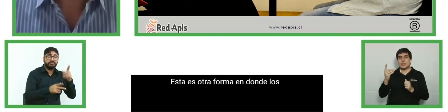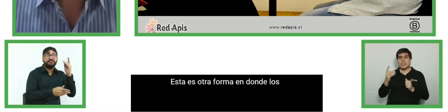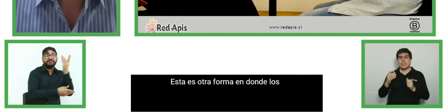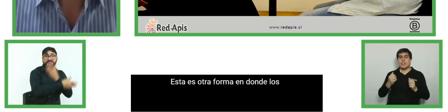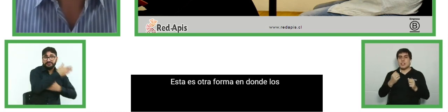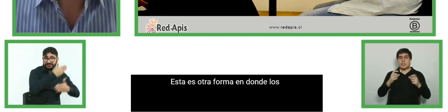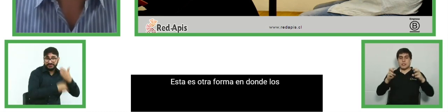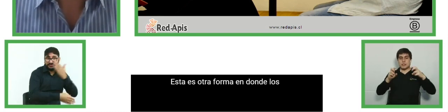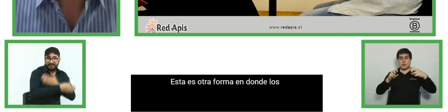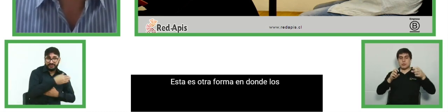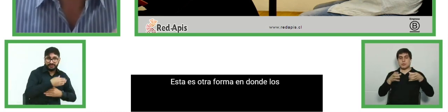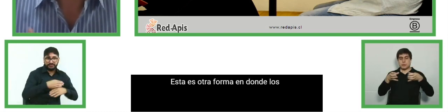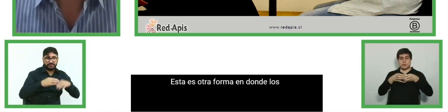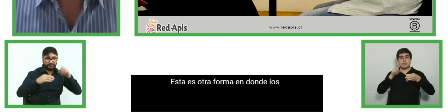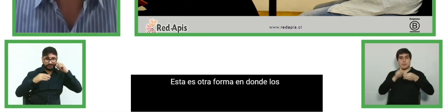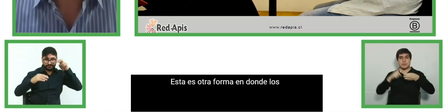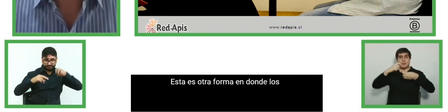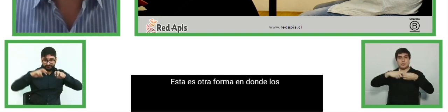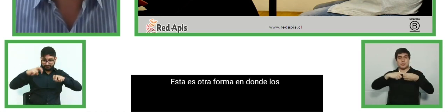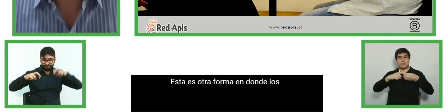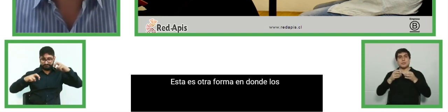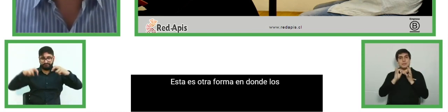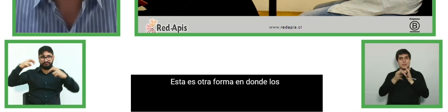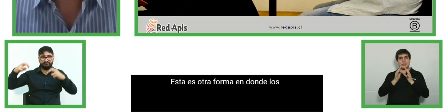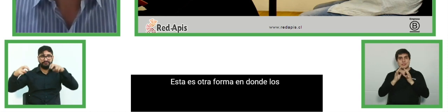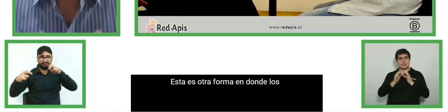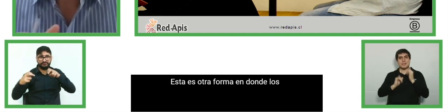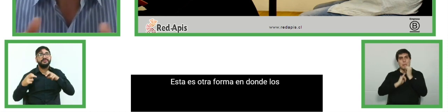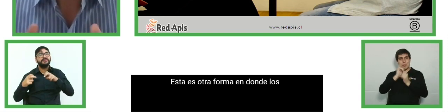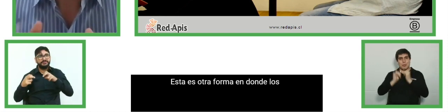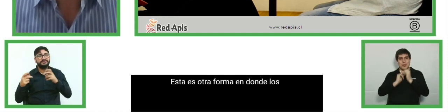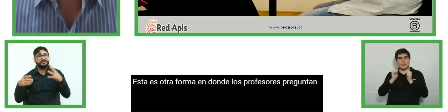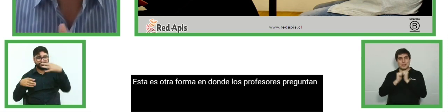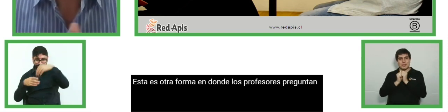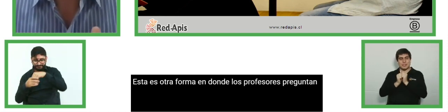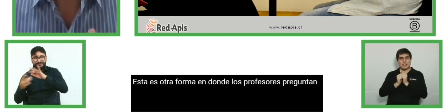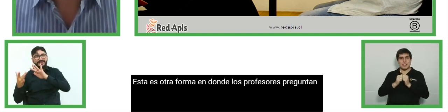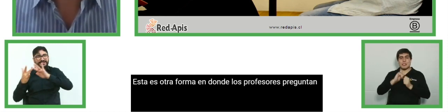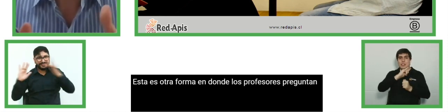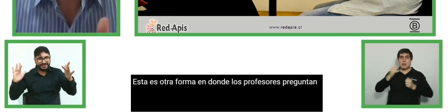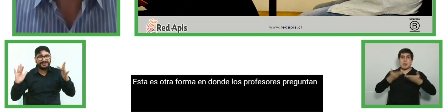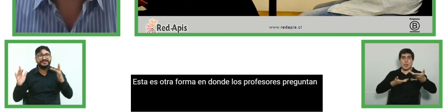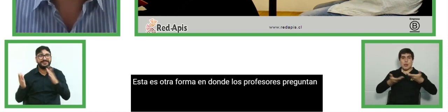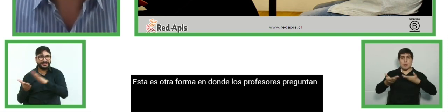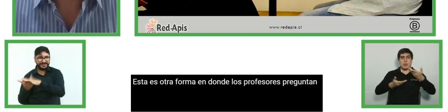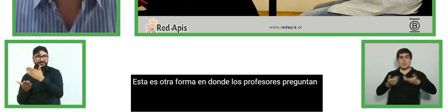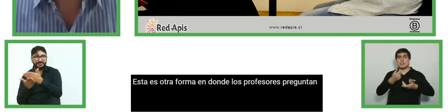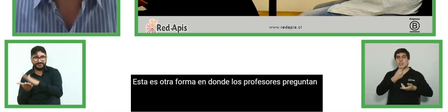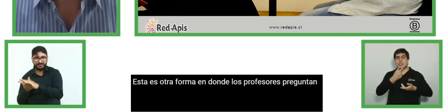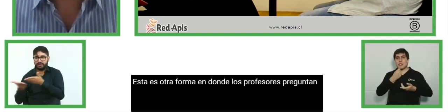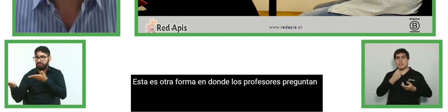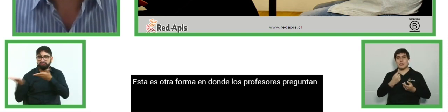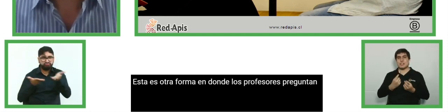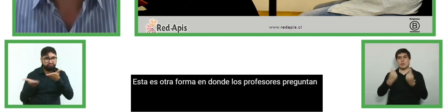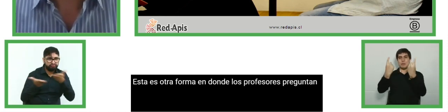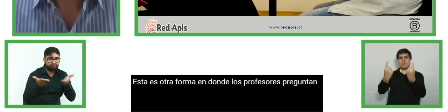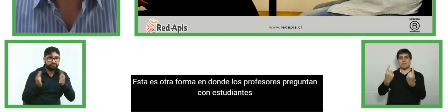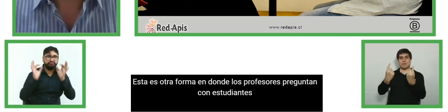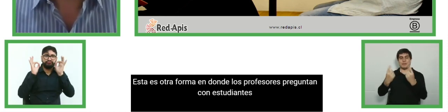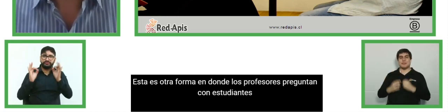the students with online sign interpreters, being able to talk one-to-one with an interpreter in real time.